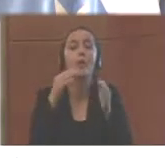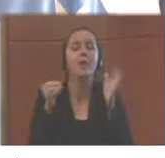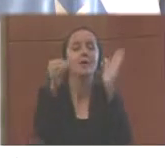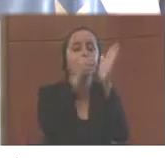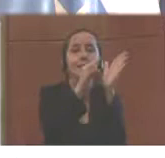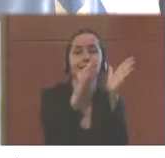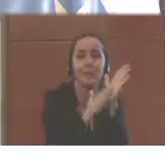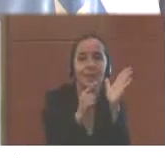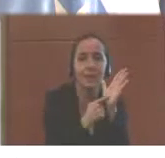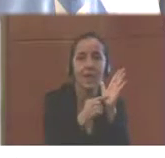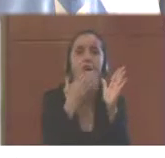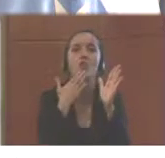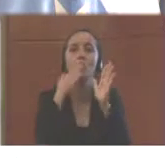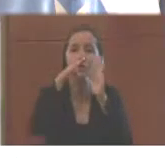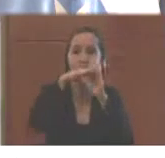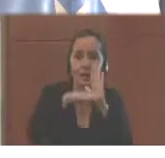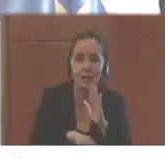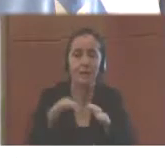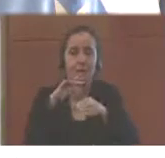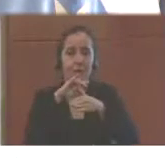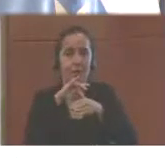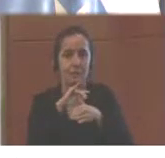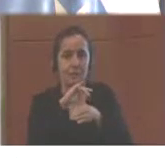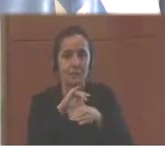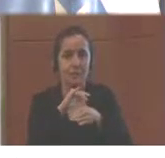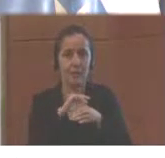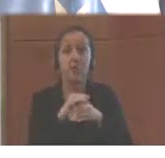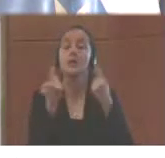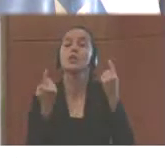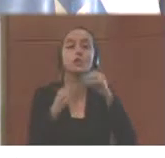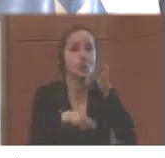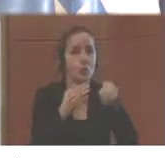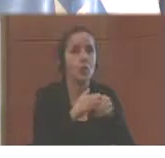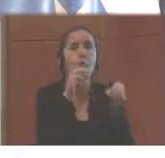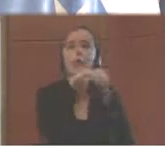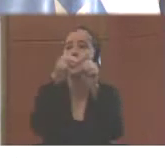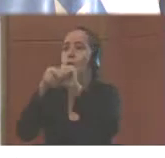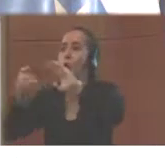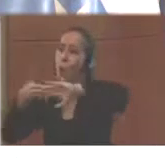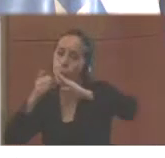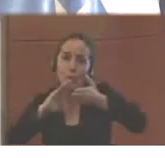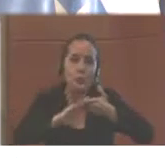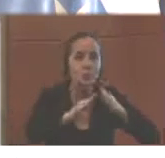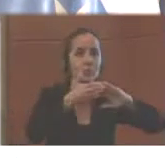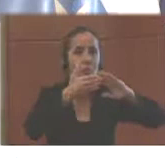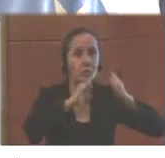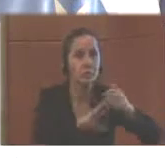local risk management in the public agency of the countries of the sub-region,